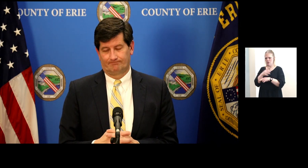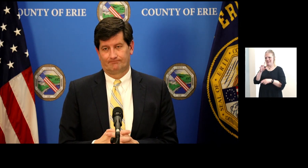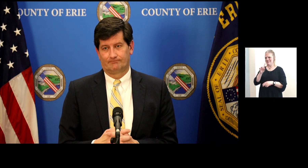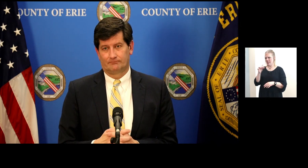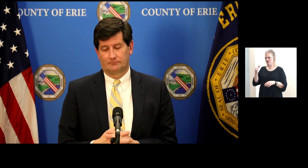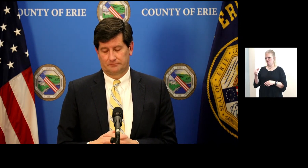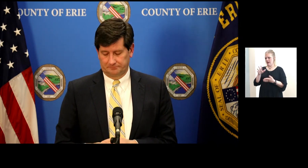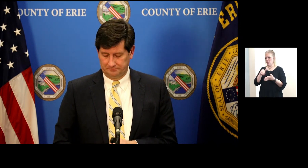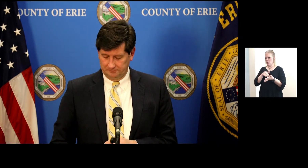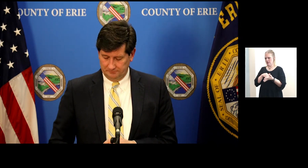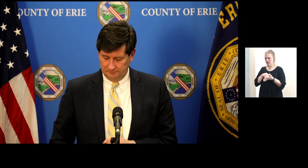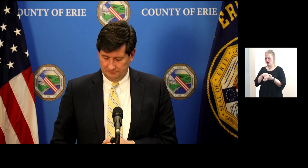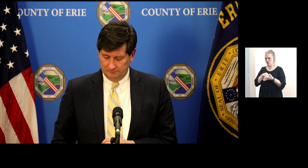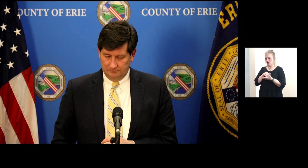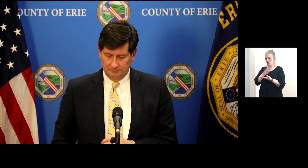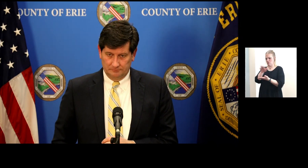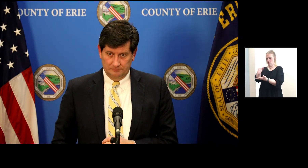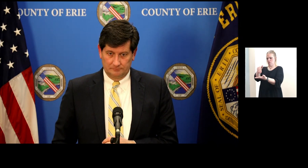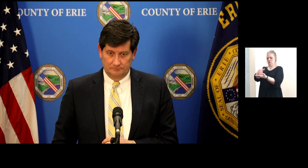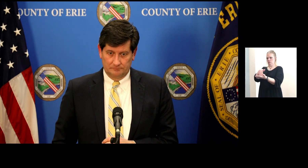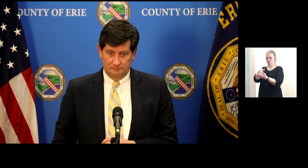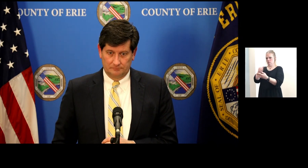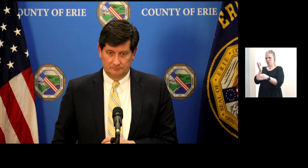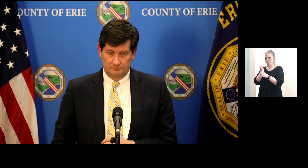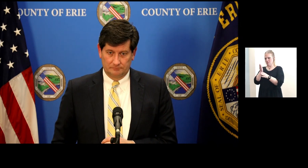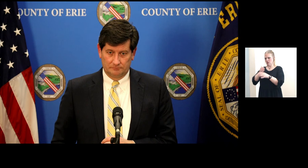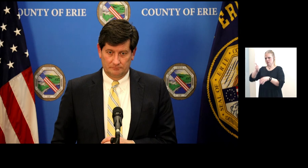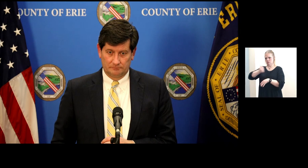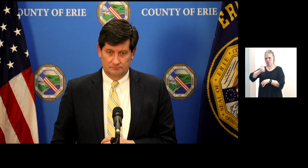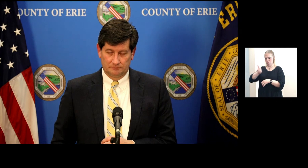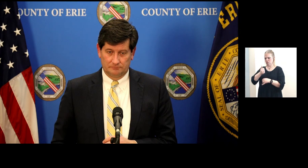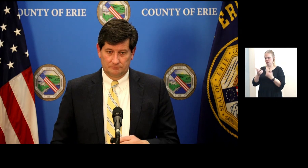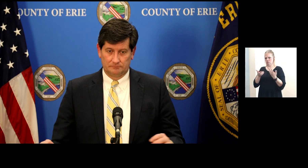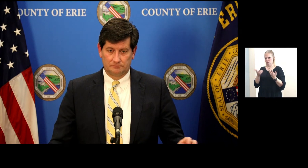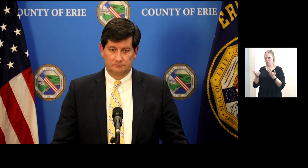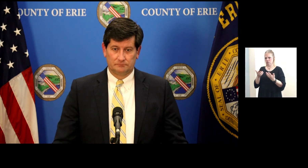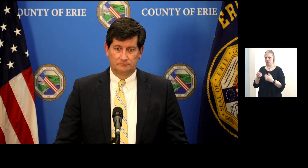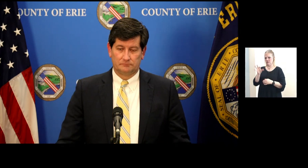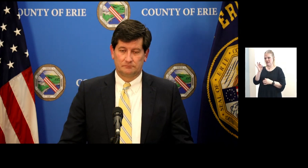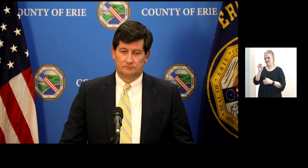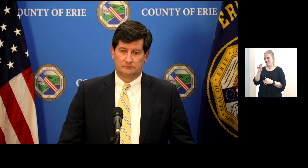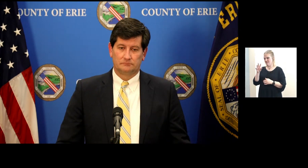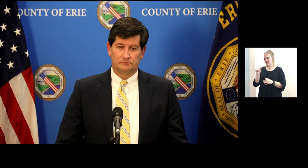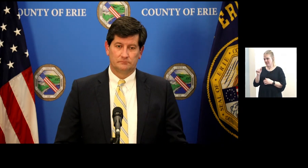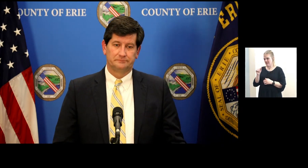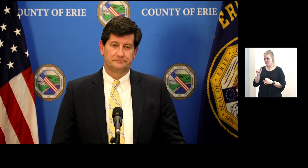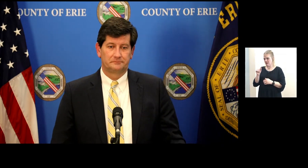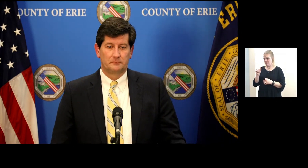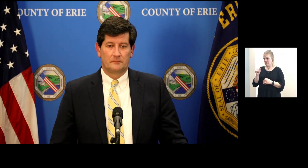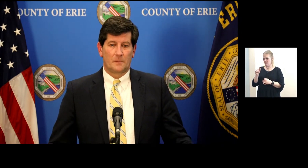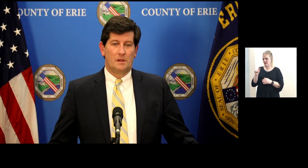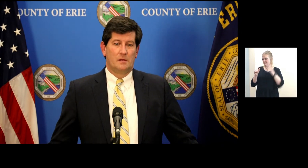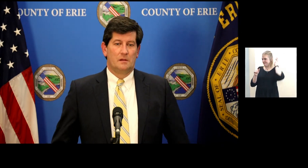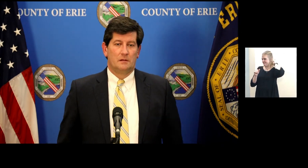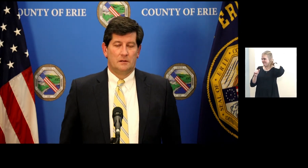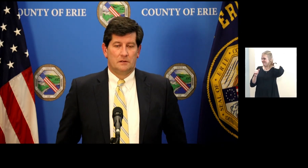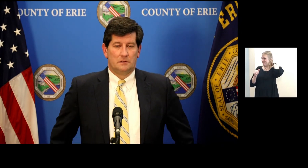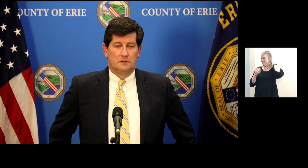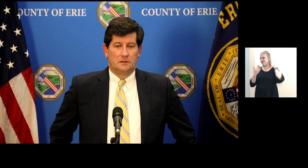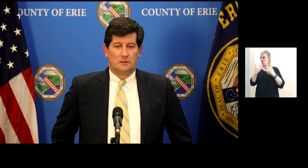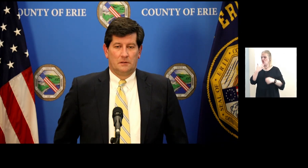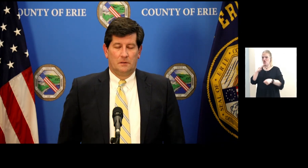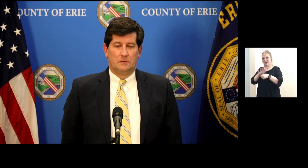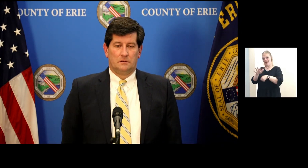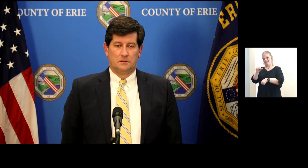Grider Center, which is centrally located, bus lines, all of this stuff, did FEMA do a good enough job of